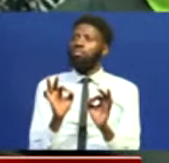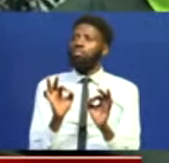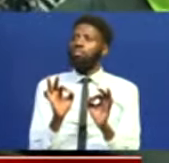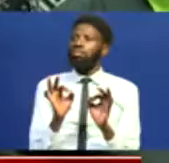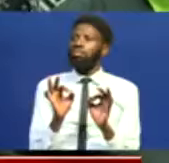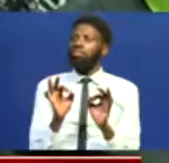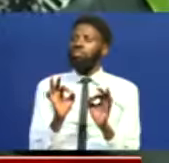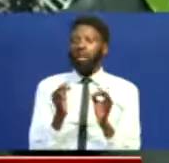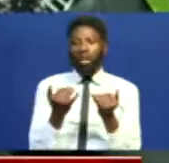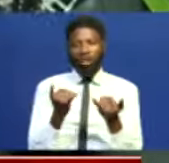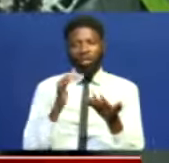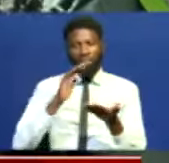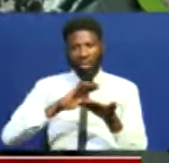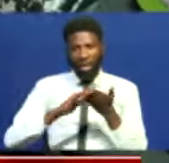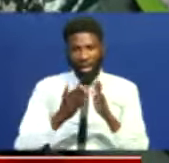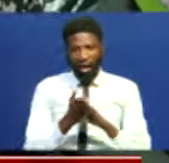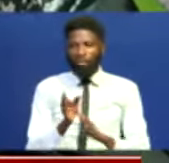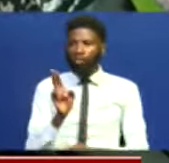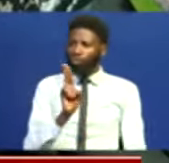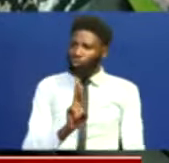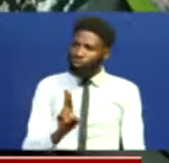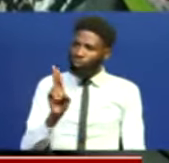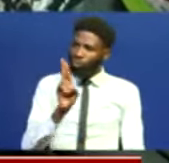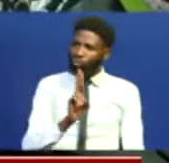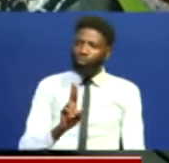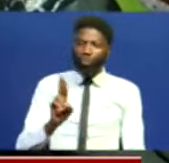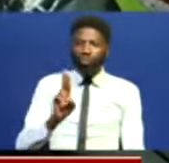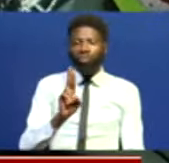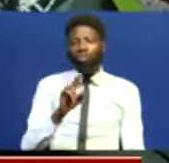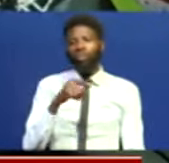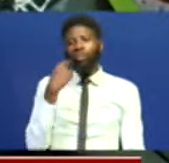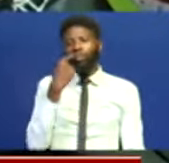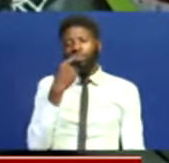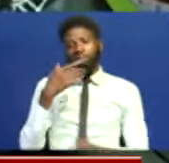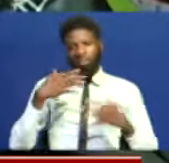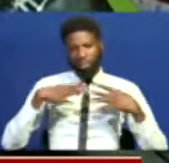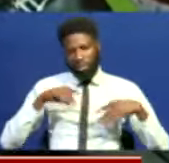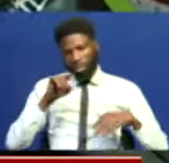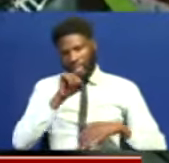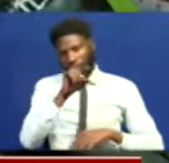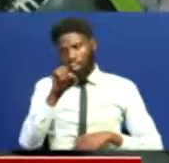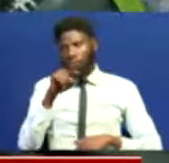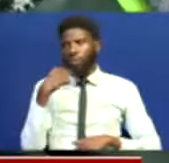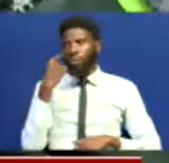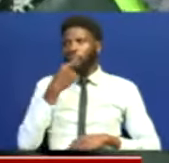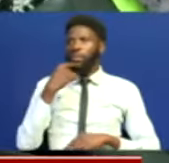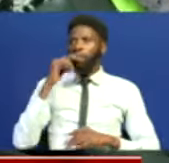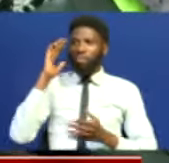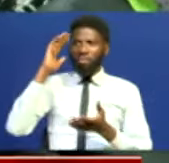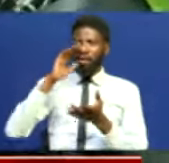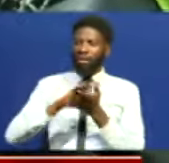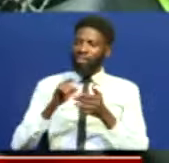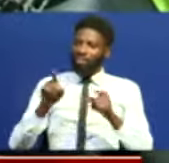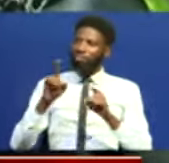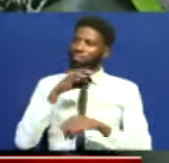to be used by those who believe it will benefit